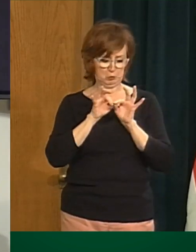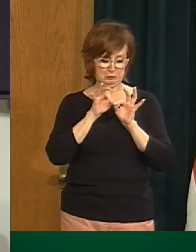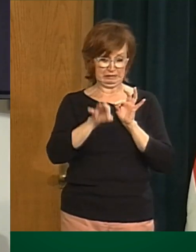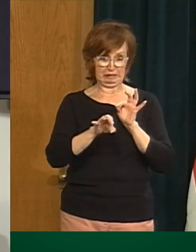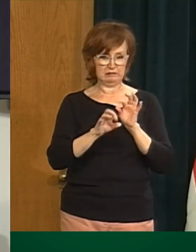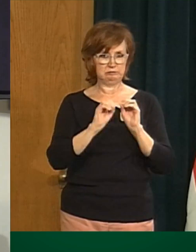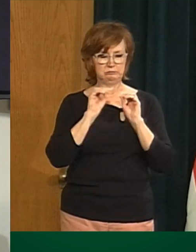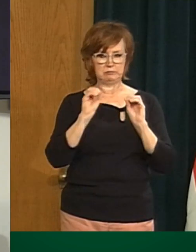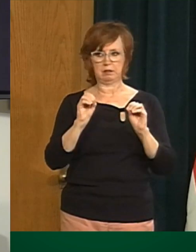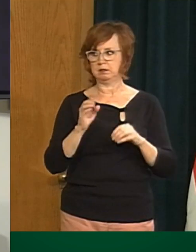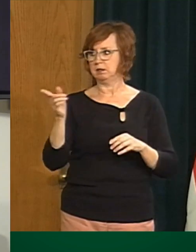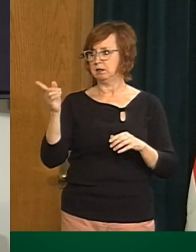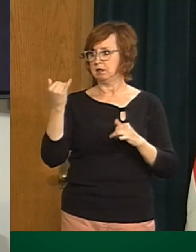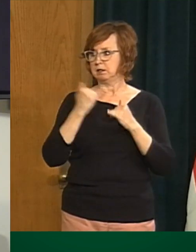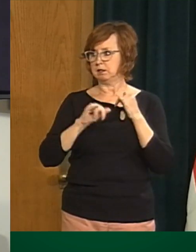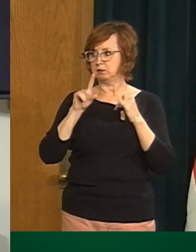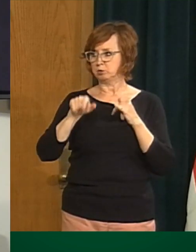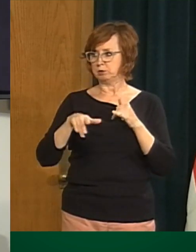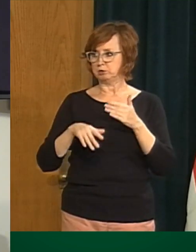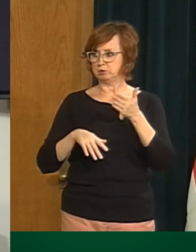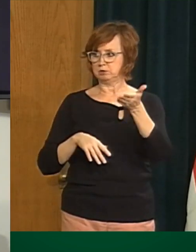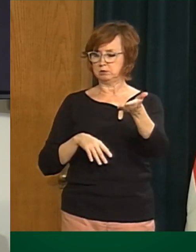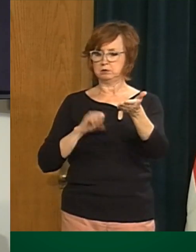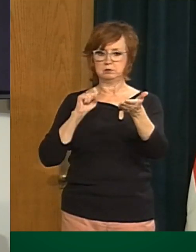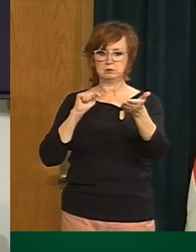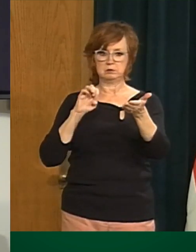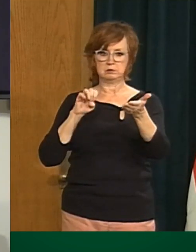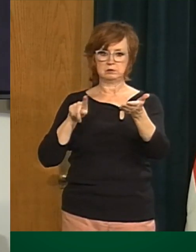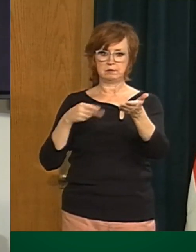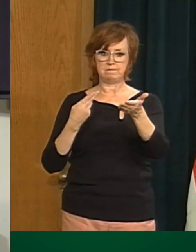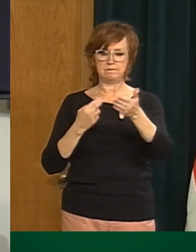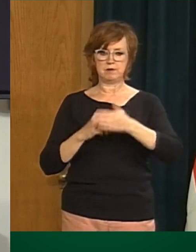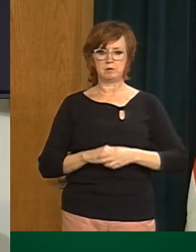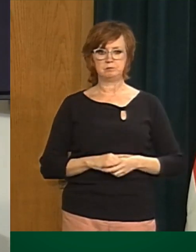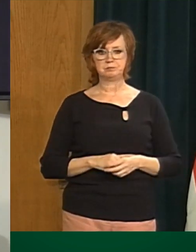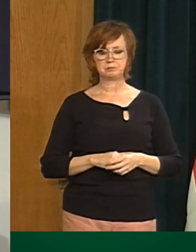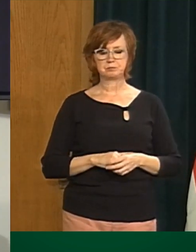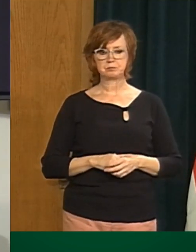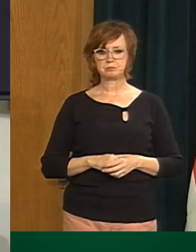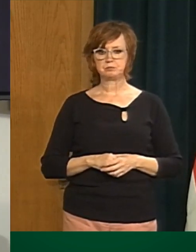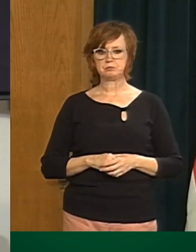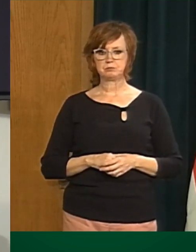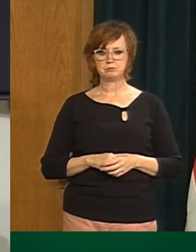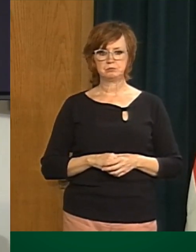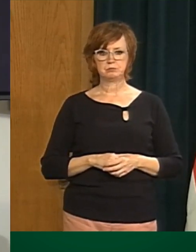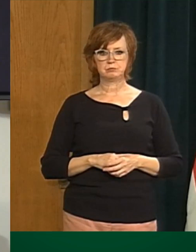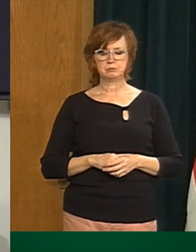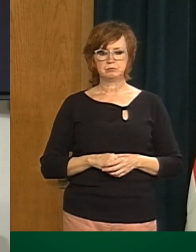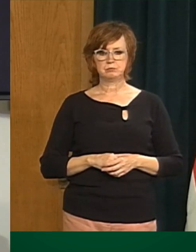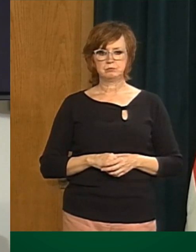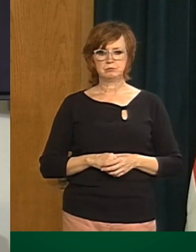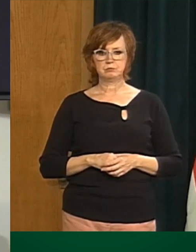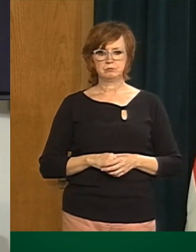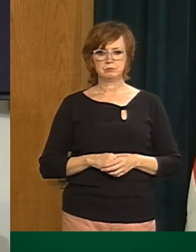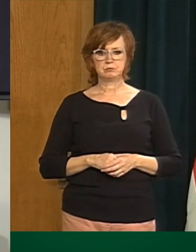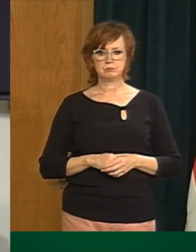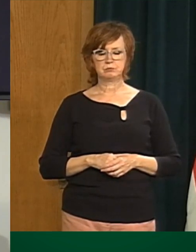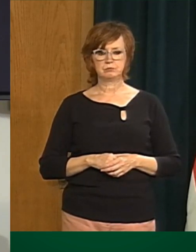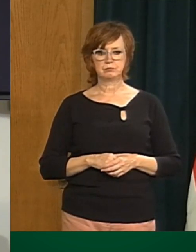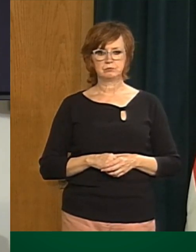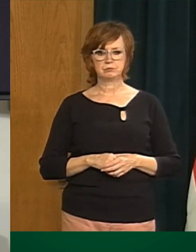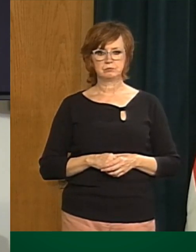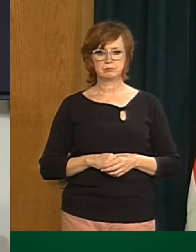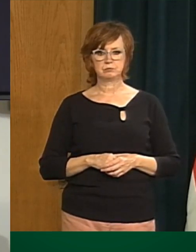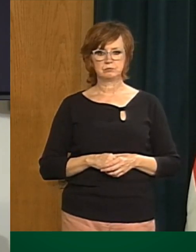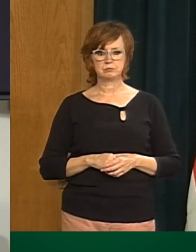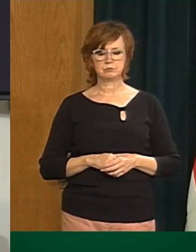Anything else? And we'll take our last question from the floor here, Steph. Yeah, I've heard you say, Mr. Premier, that in some of the northern communities, the practice